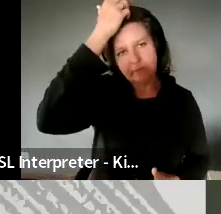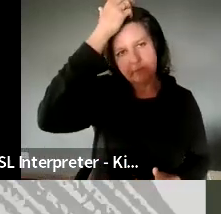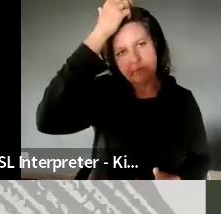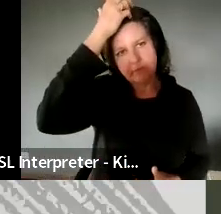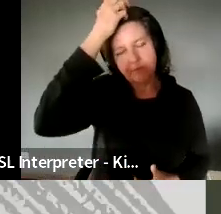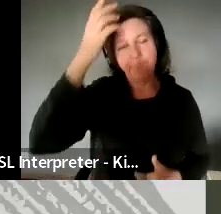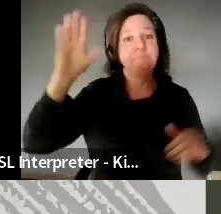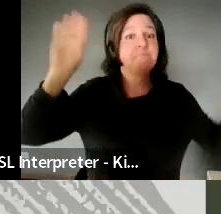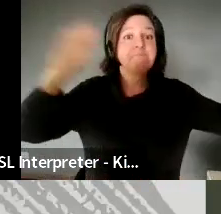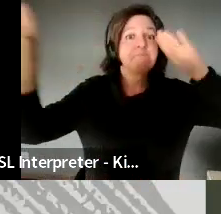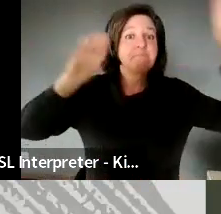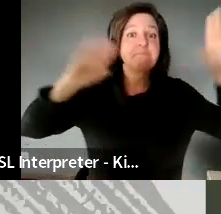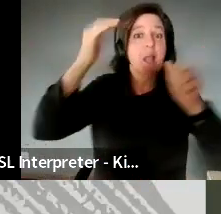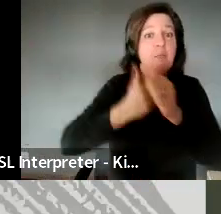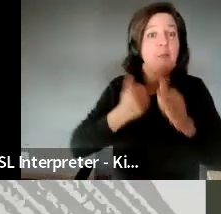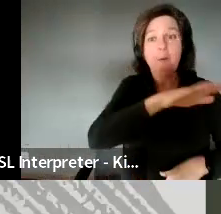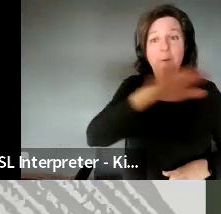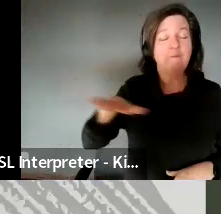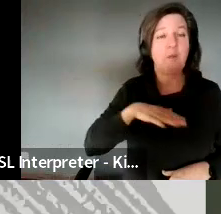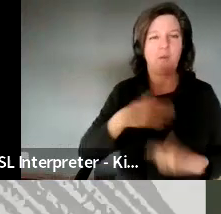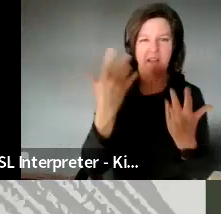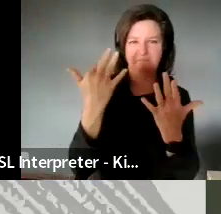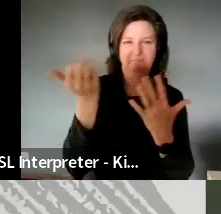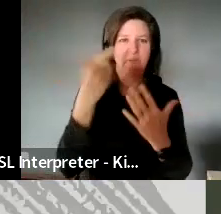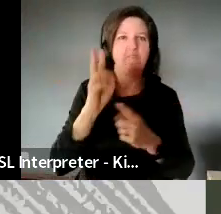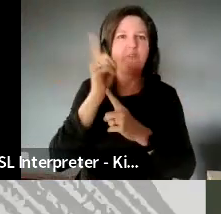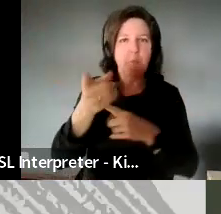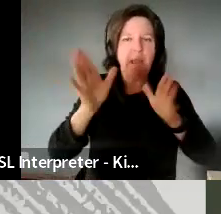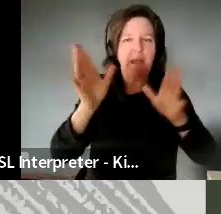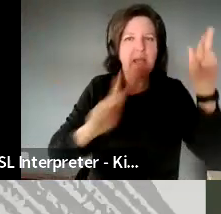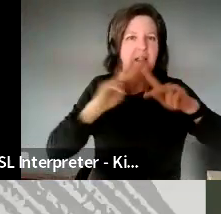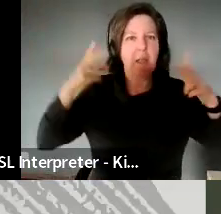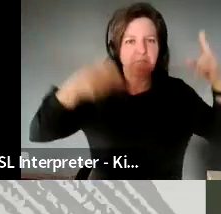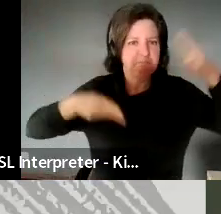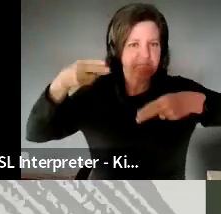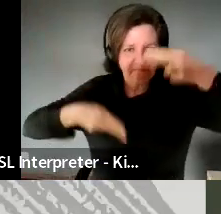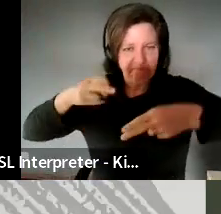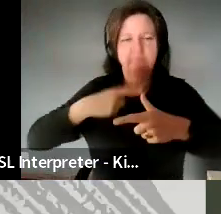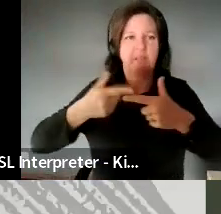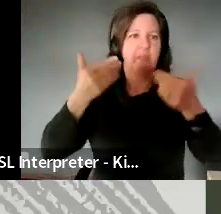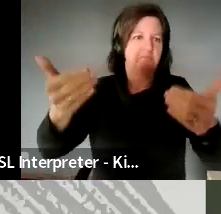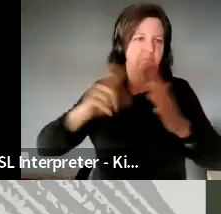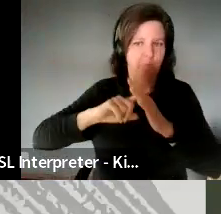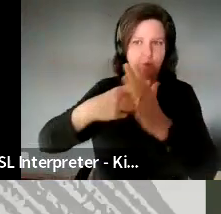Hello, everybody. We're just going to give everyone a few minutes to hop in here and then we'll get started.